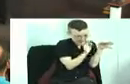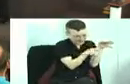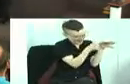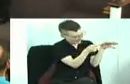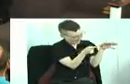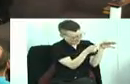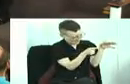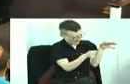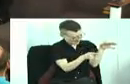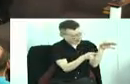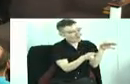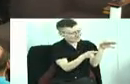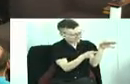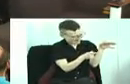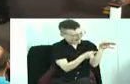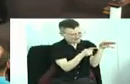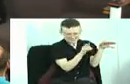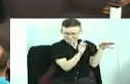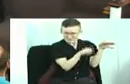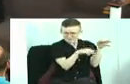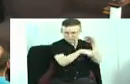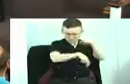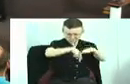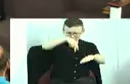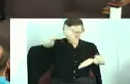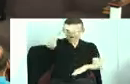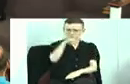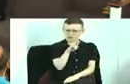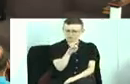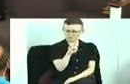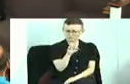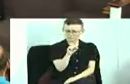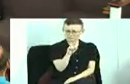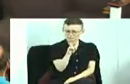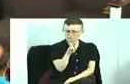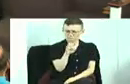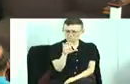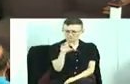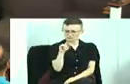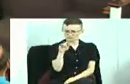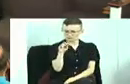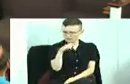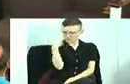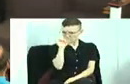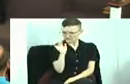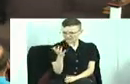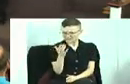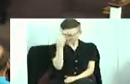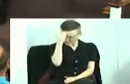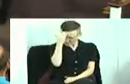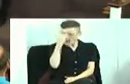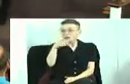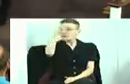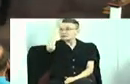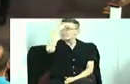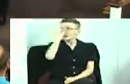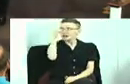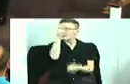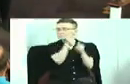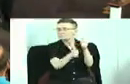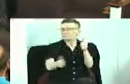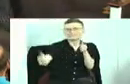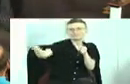the vision of what resurrection is supposed to look like. Great is the morning, we all remember. God is far greater than